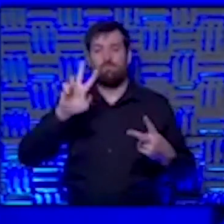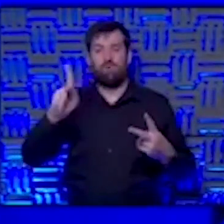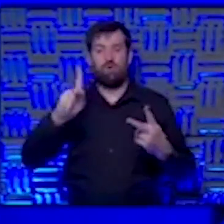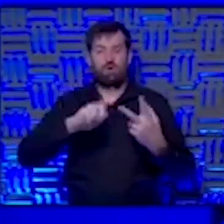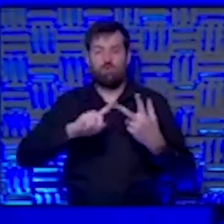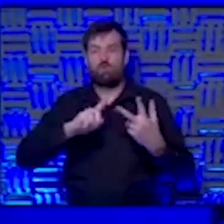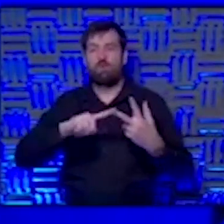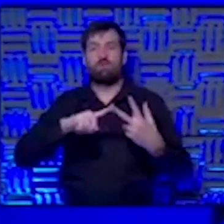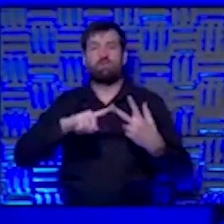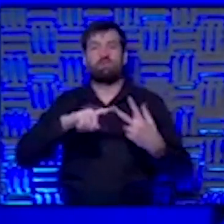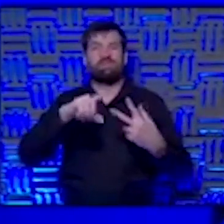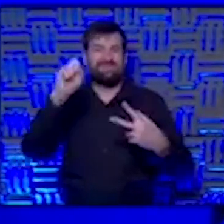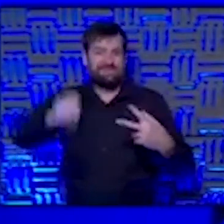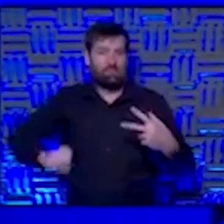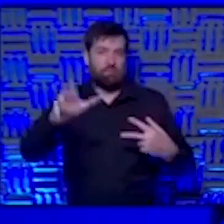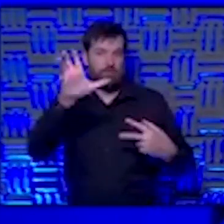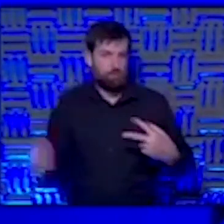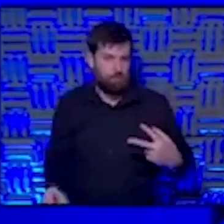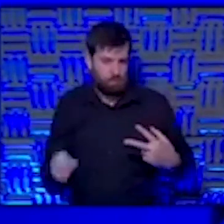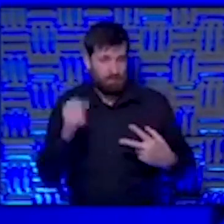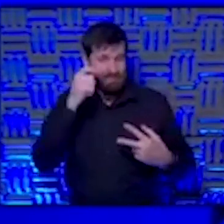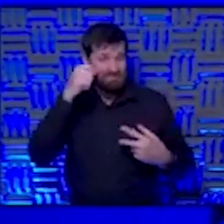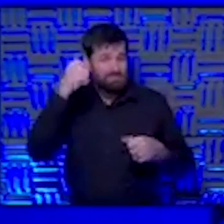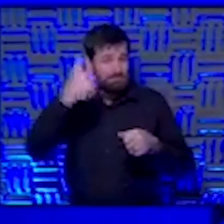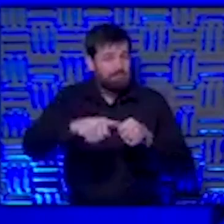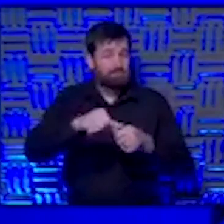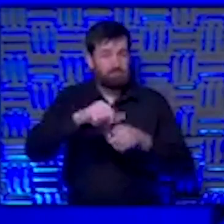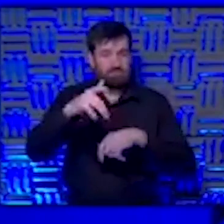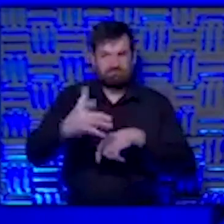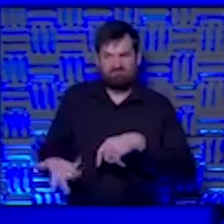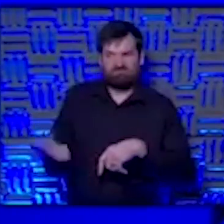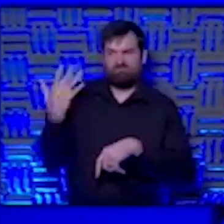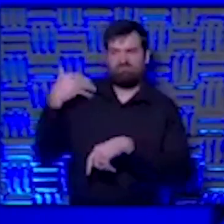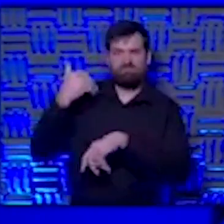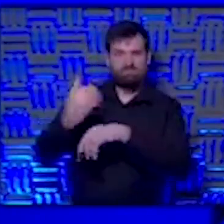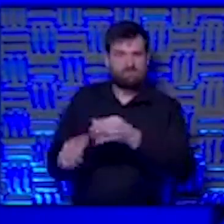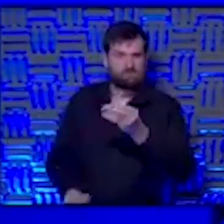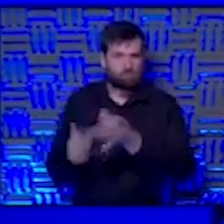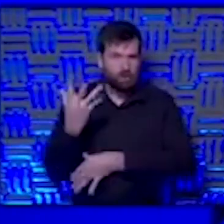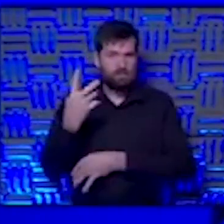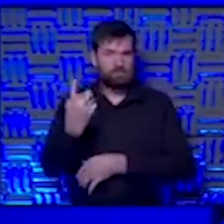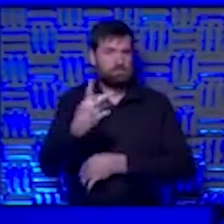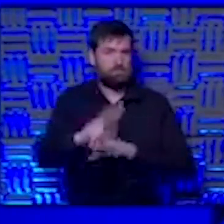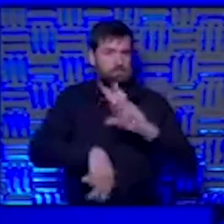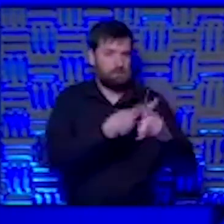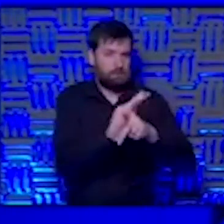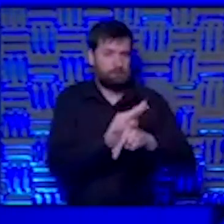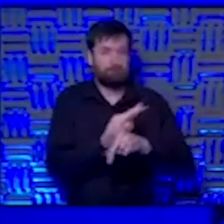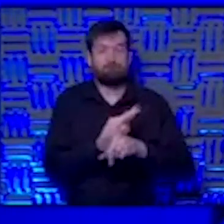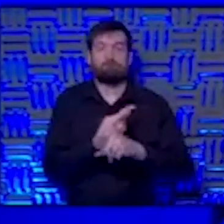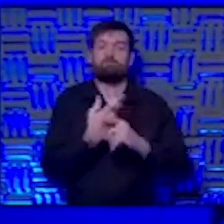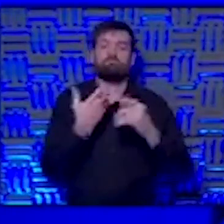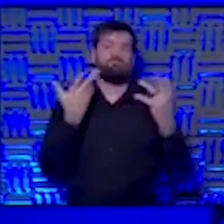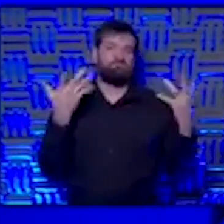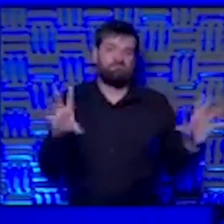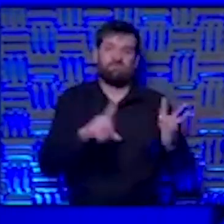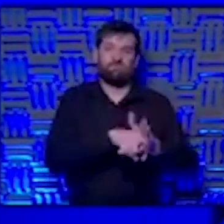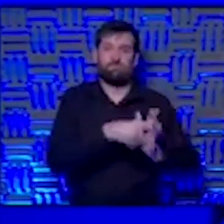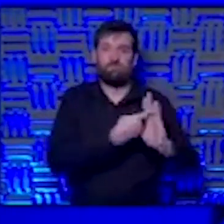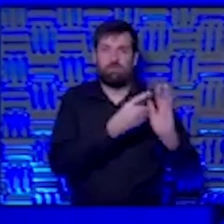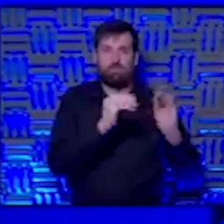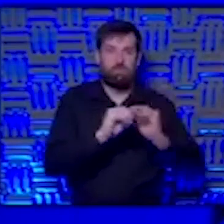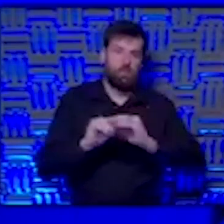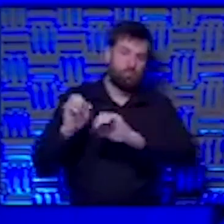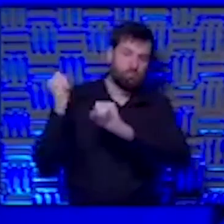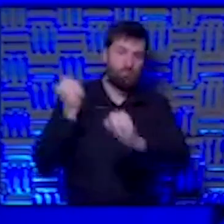So it's not new. And remember, early in the spring, there was this one form that became or has started to become more dominant. That's